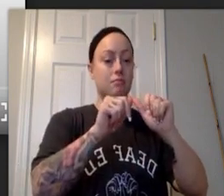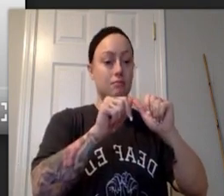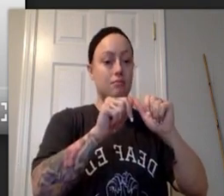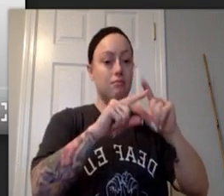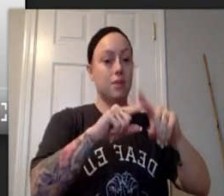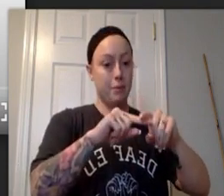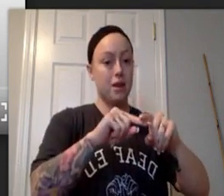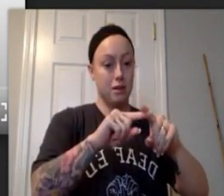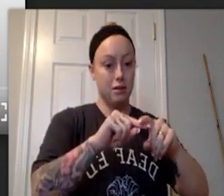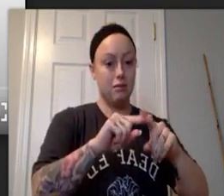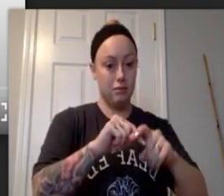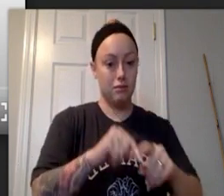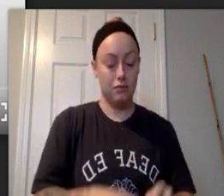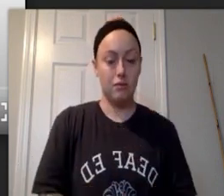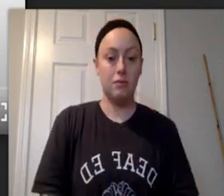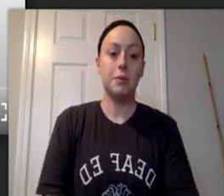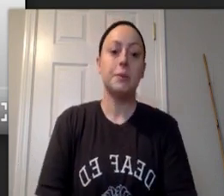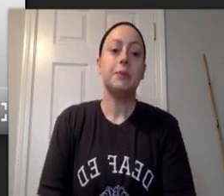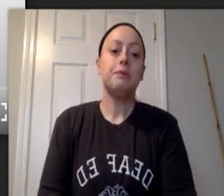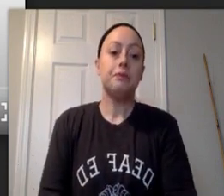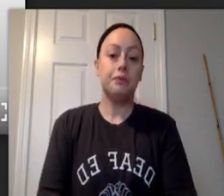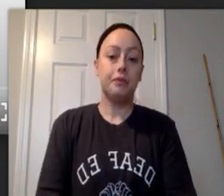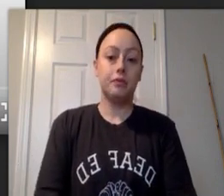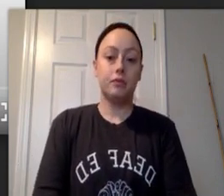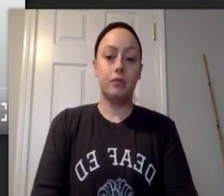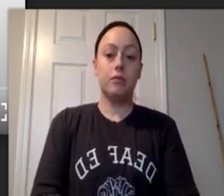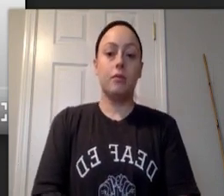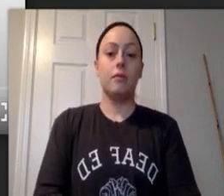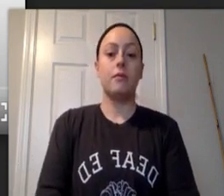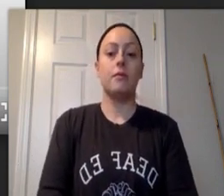determine the differentiation between those two.